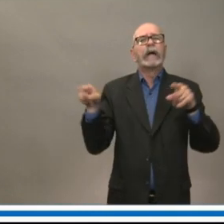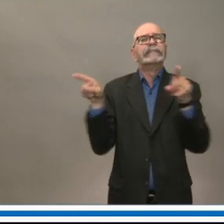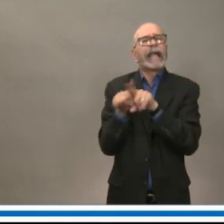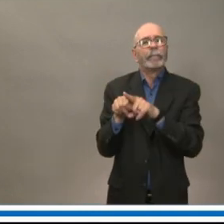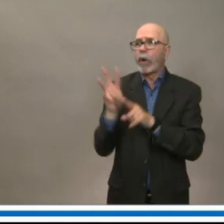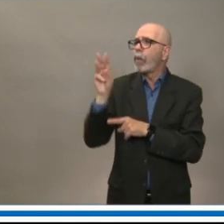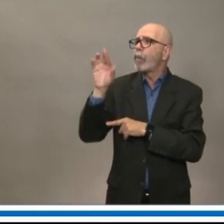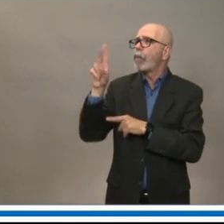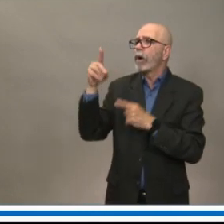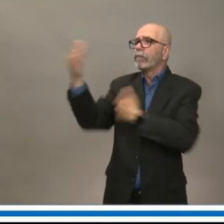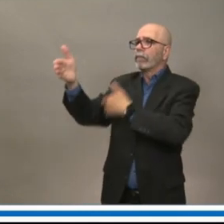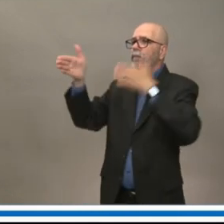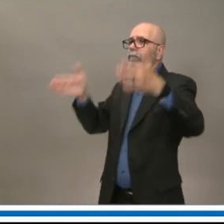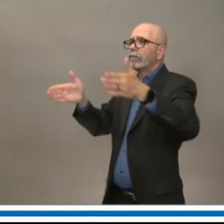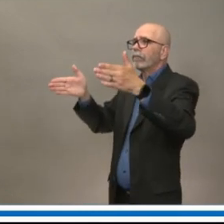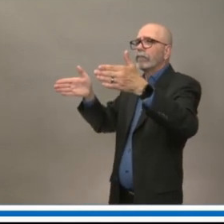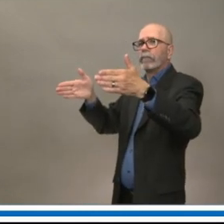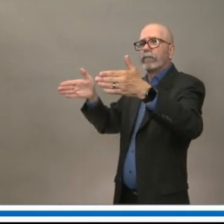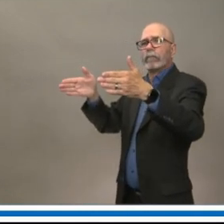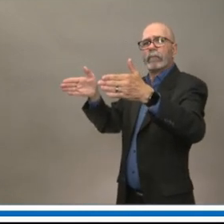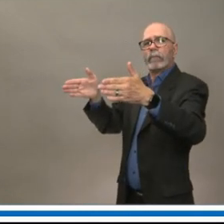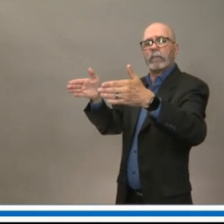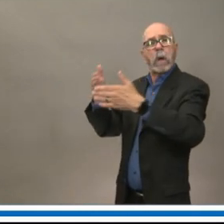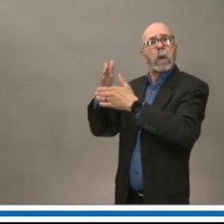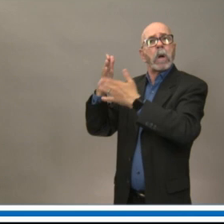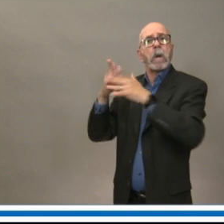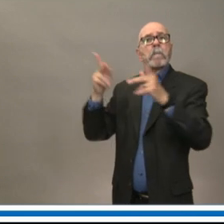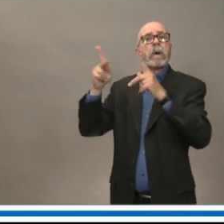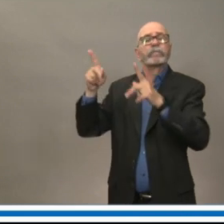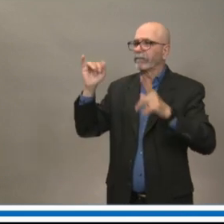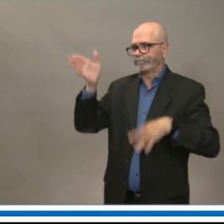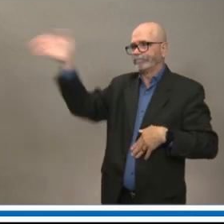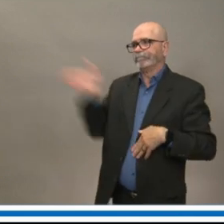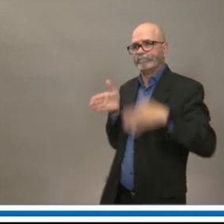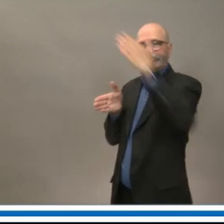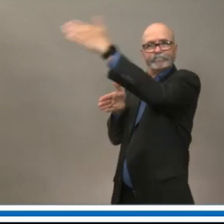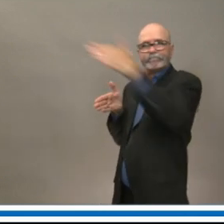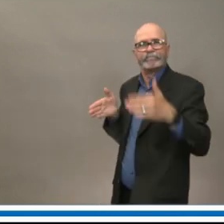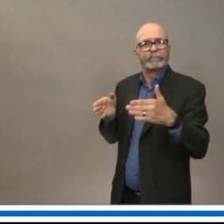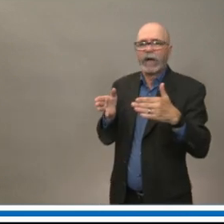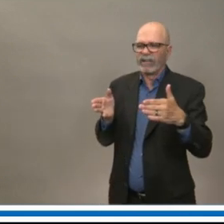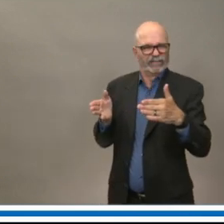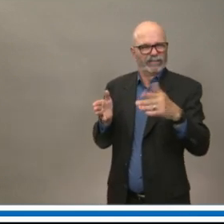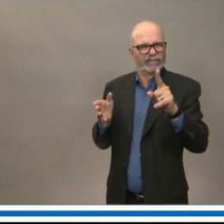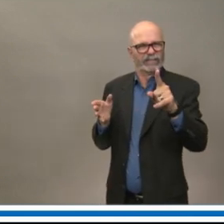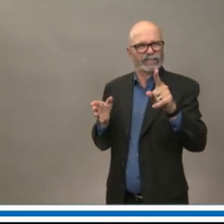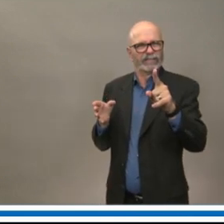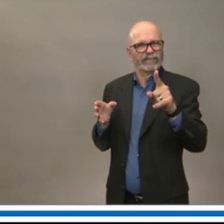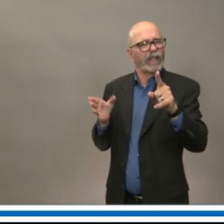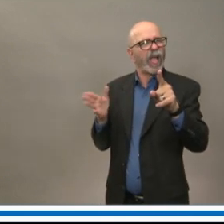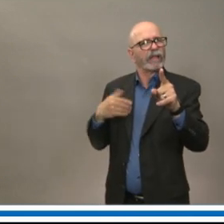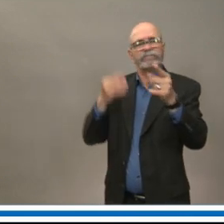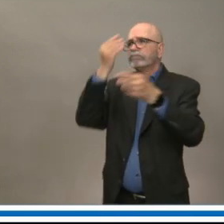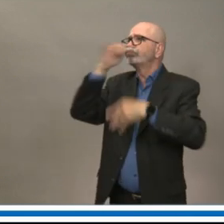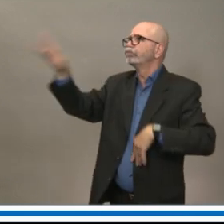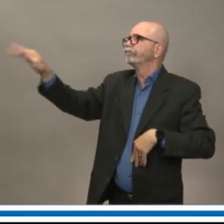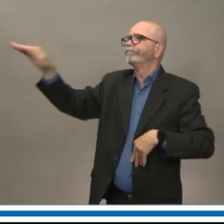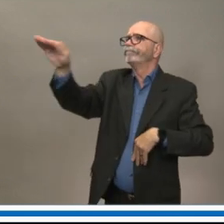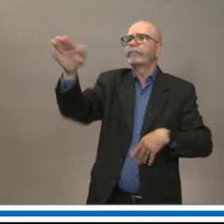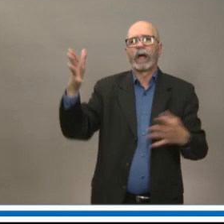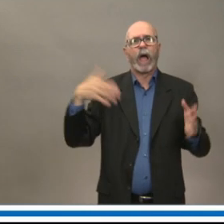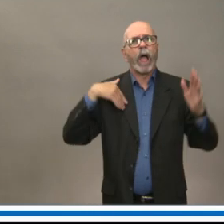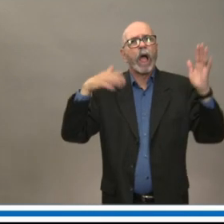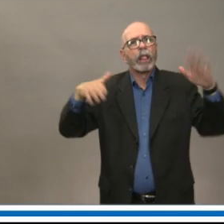tested, and some are self-isolating, and they're asking us if we can find out why the public isn't informed all the time. Could you explain for